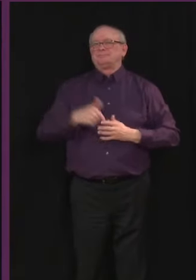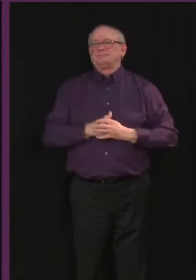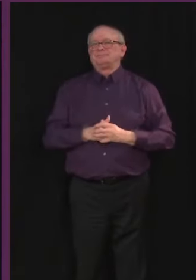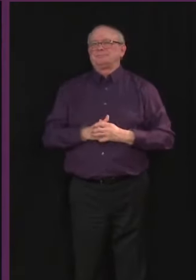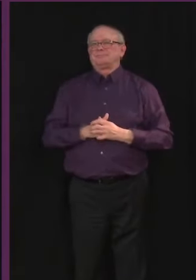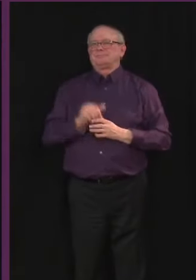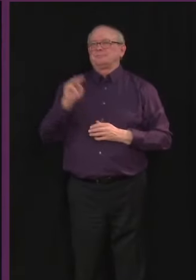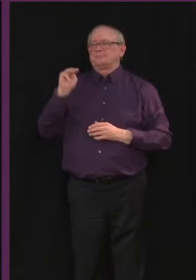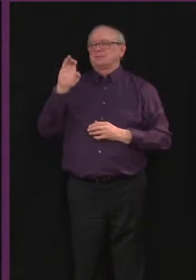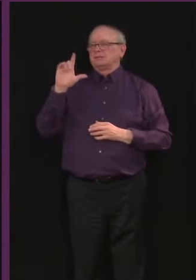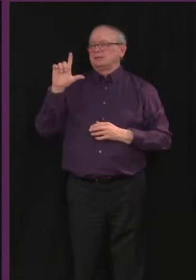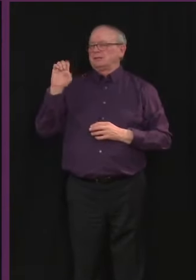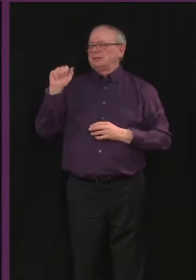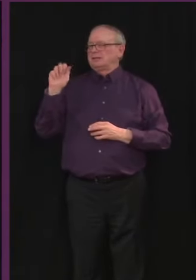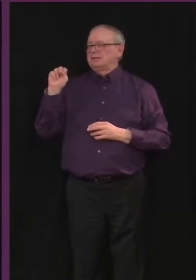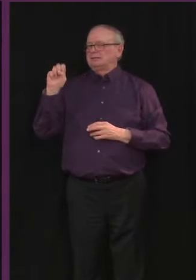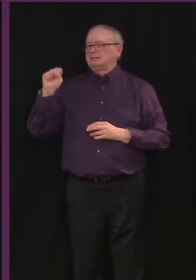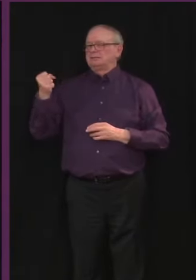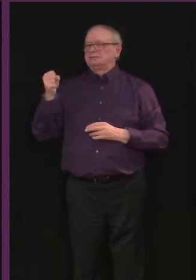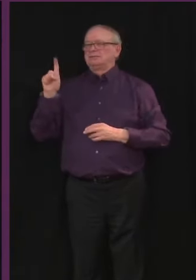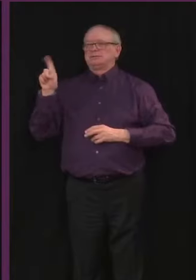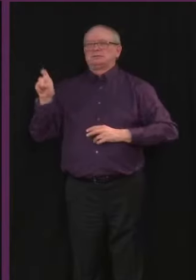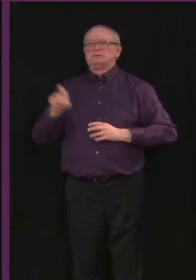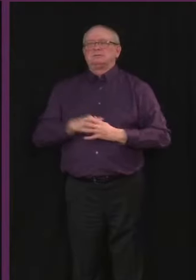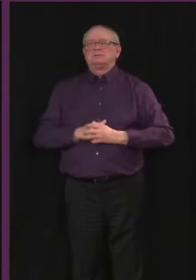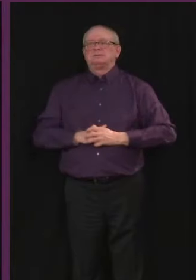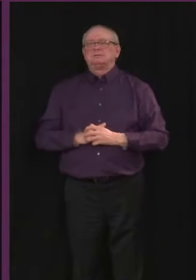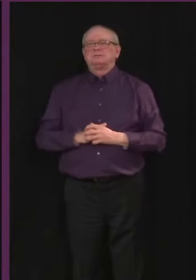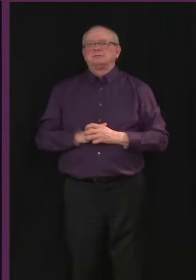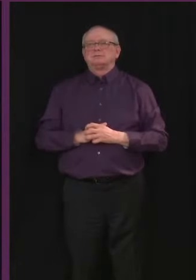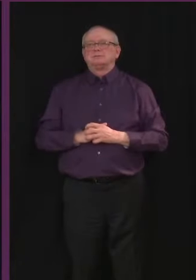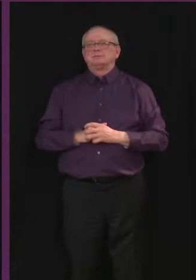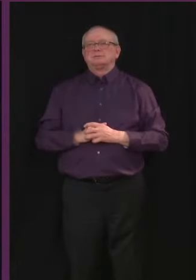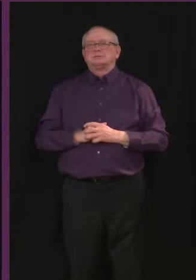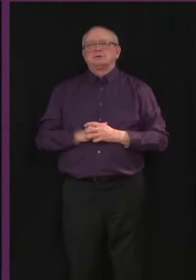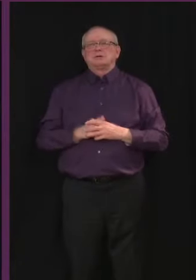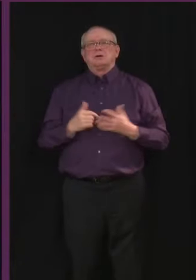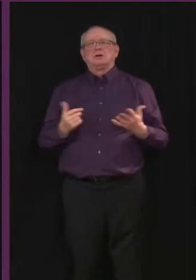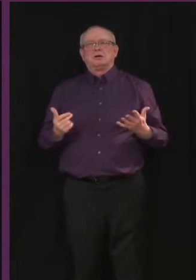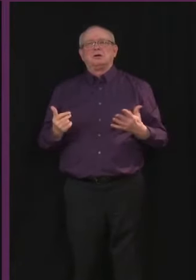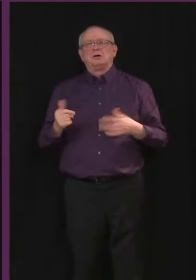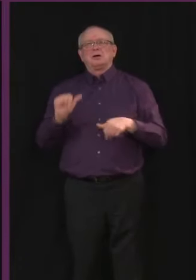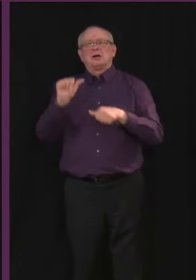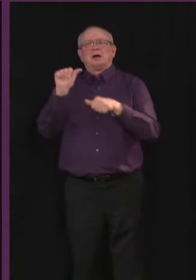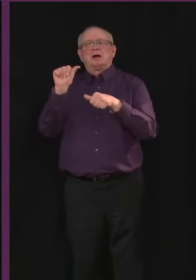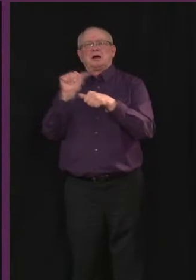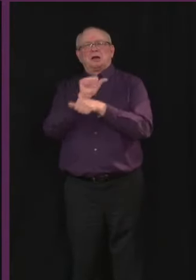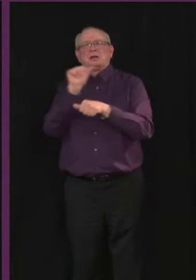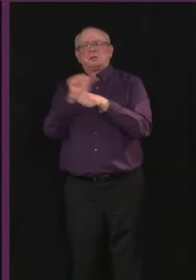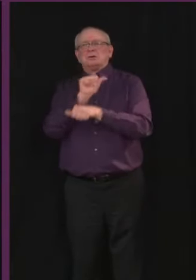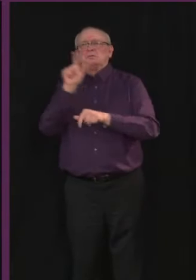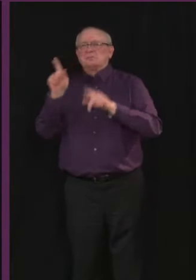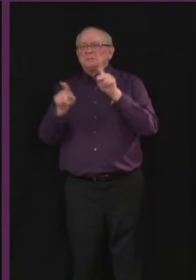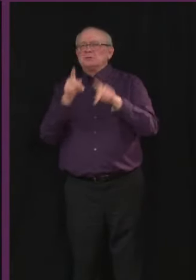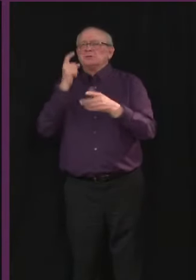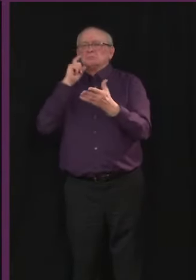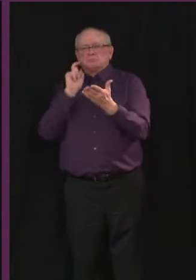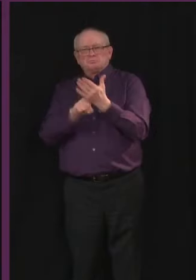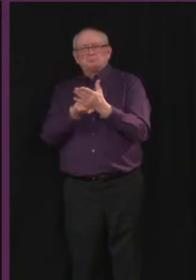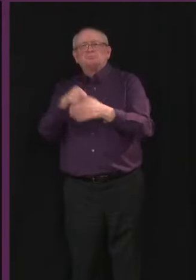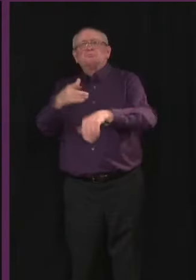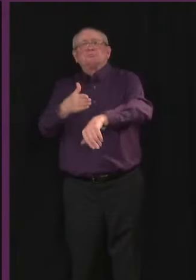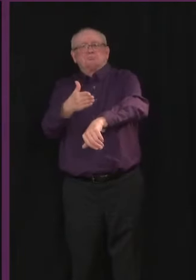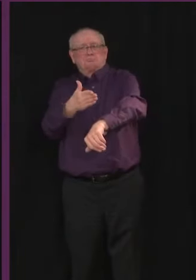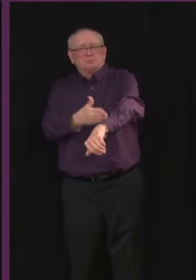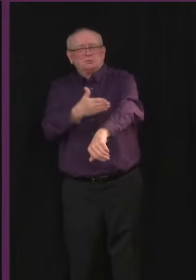Hinshaw. I'm sure I'm not the only Albertan who does see progress in some of those charts that you presented, but I also see the